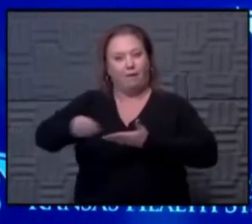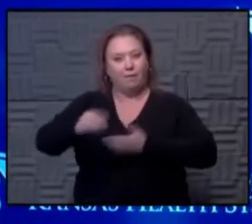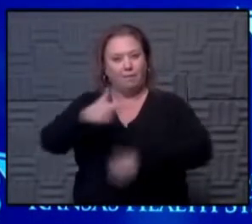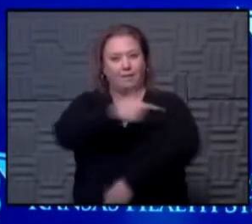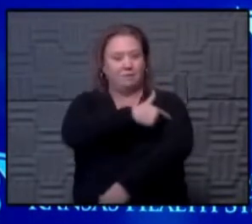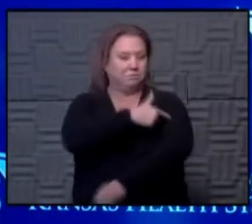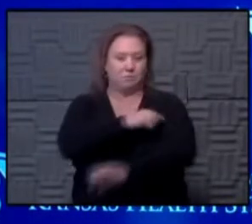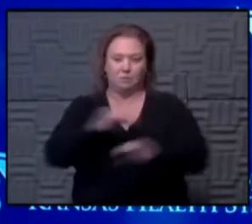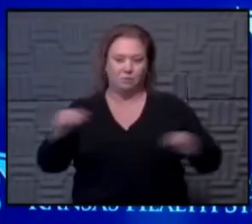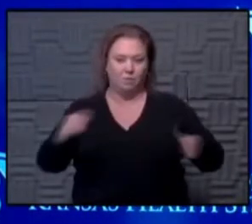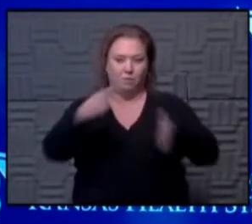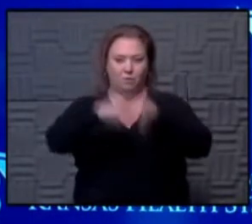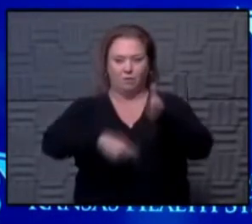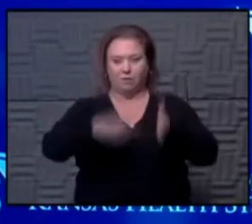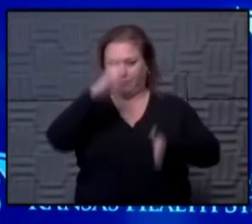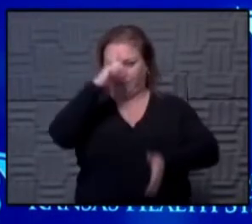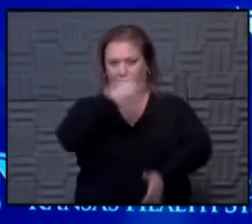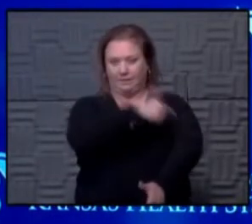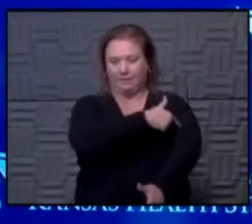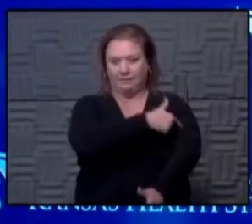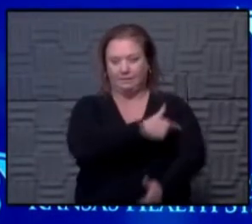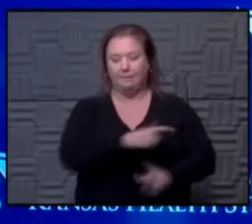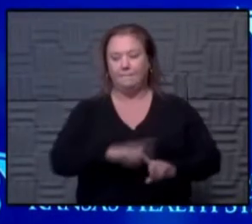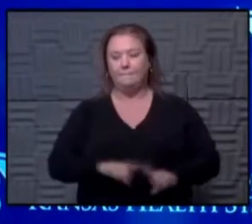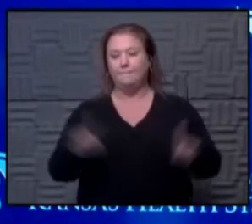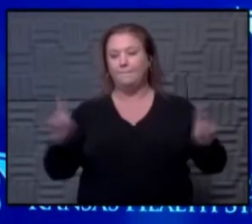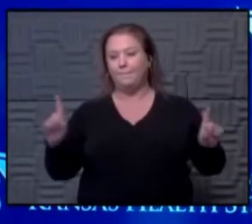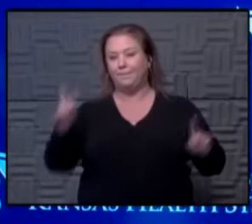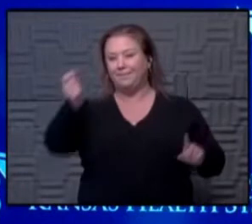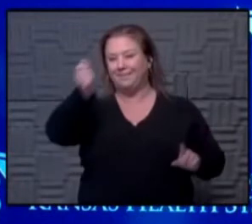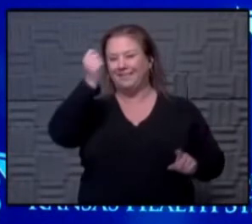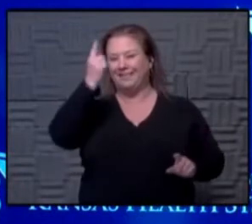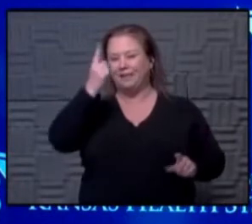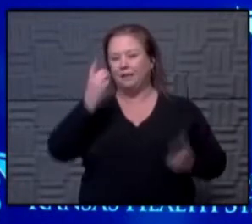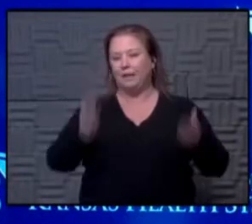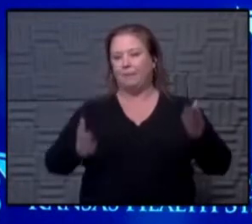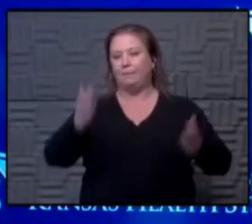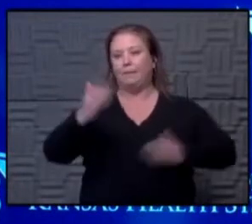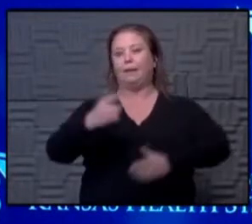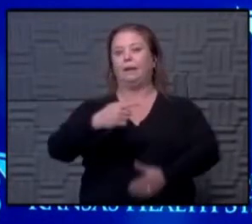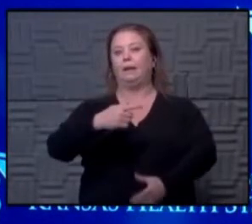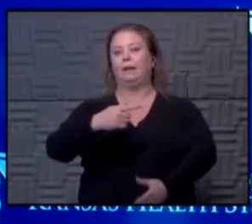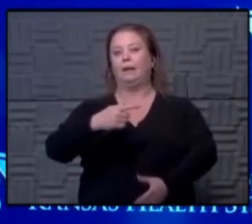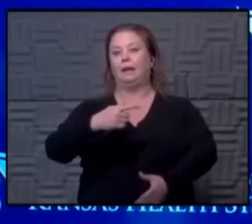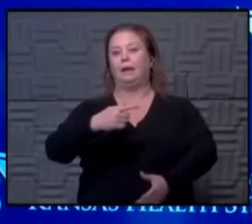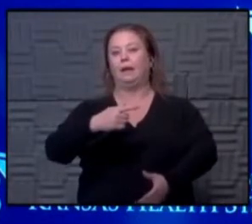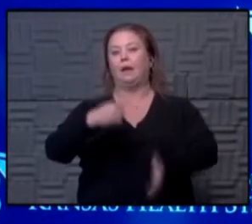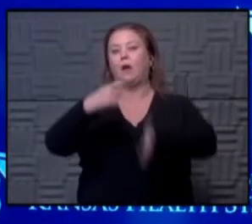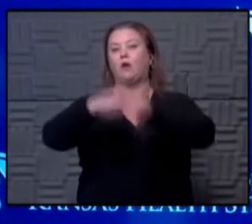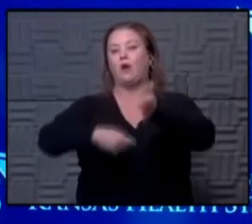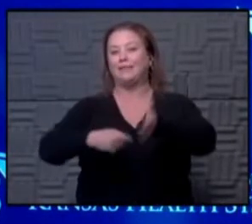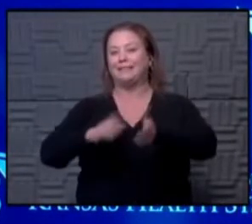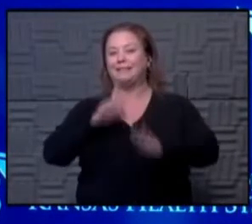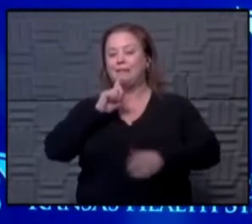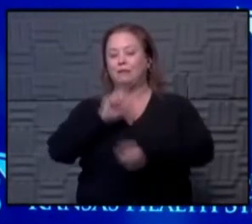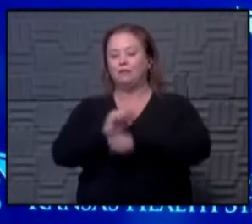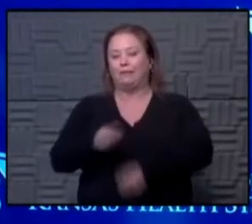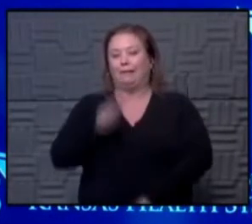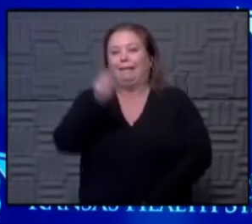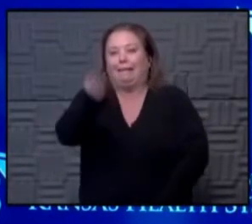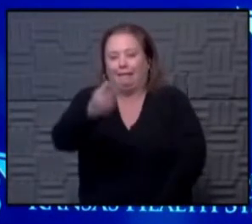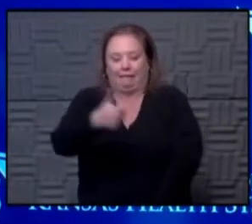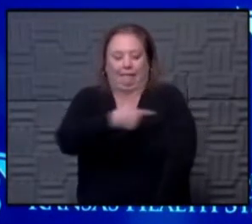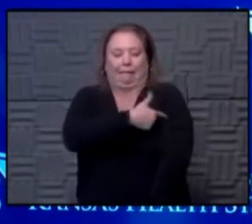So there's no cost for the vaccine. But there may be a cost for the administration in certain